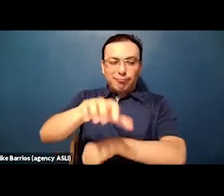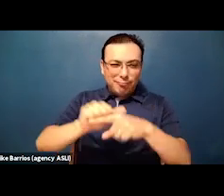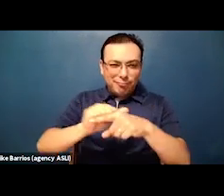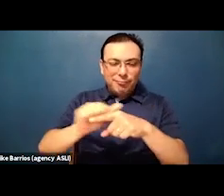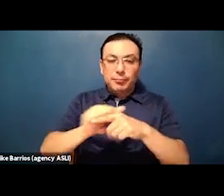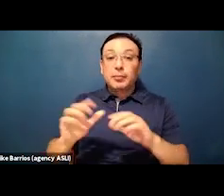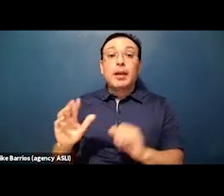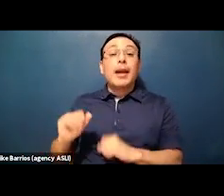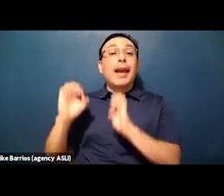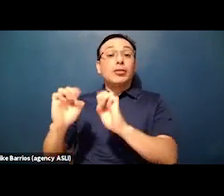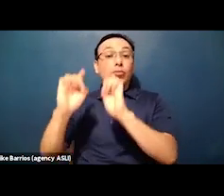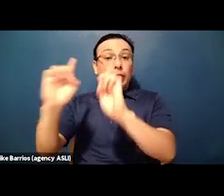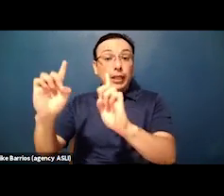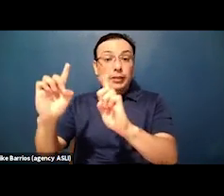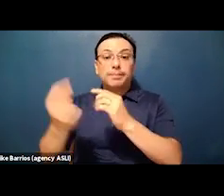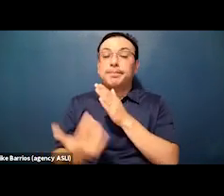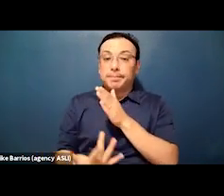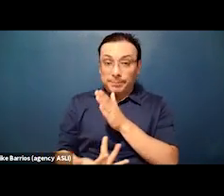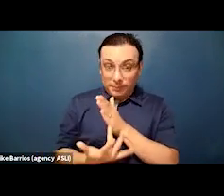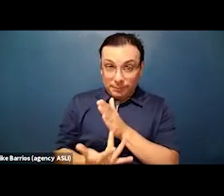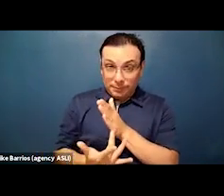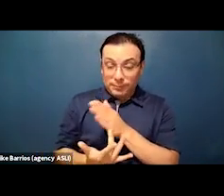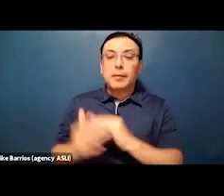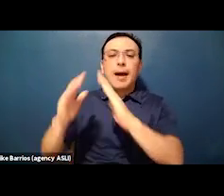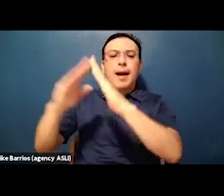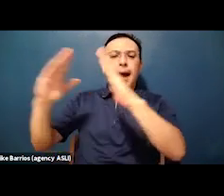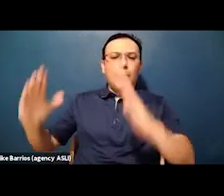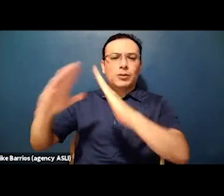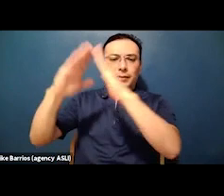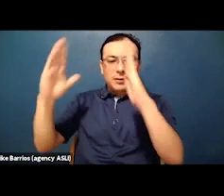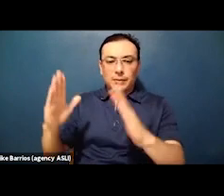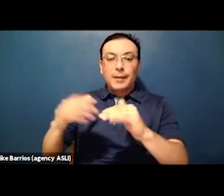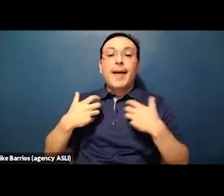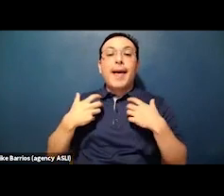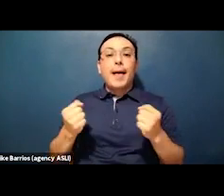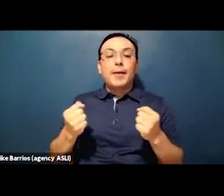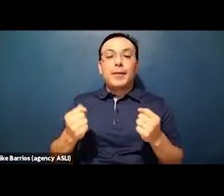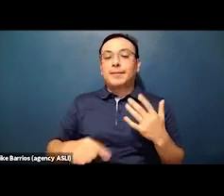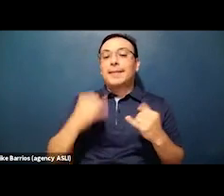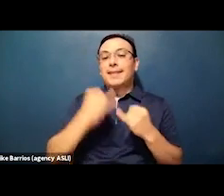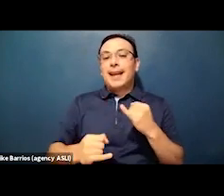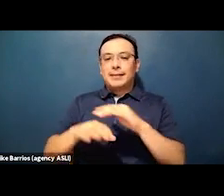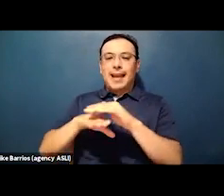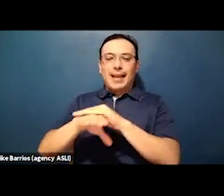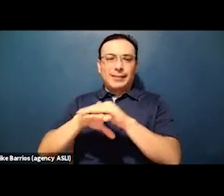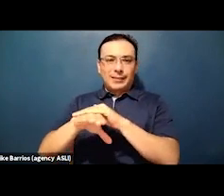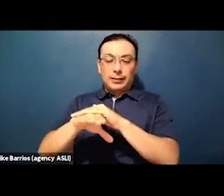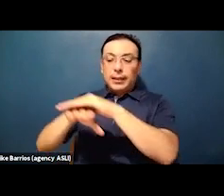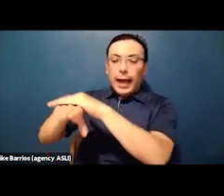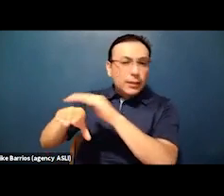housing, health, and access. Specifically, access to city services, making sure